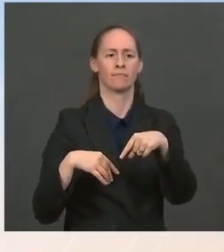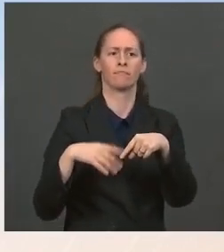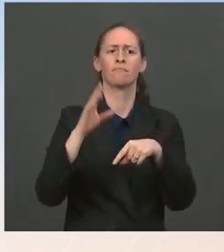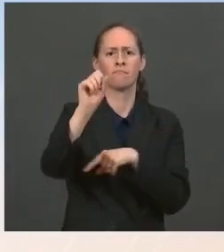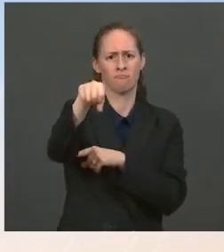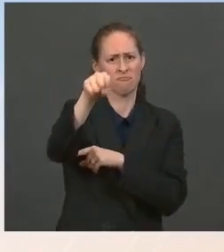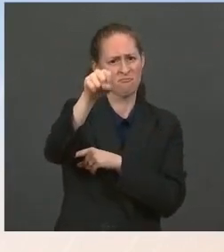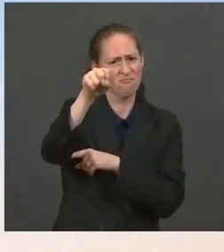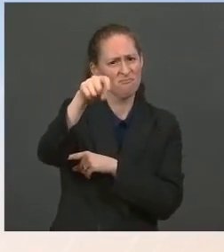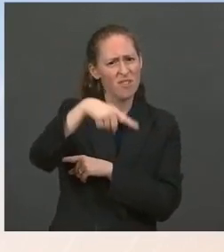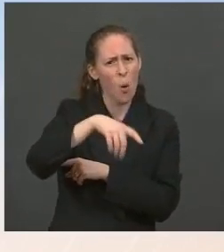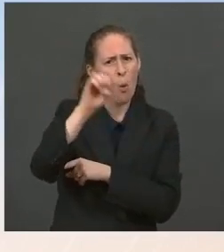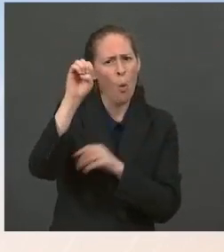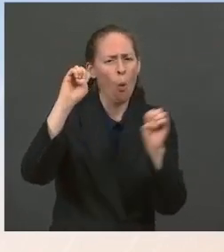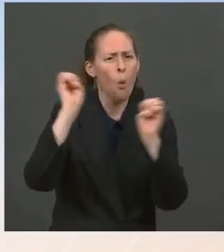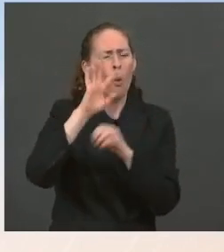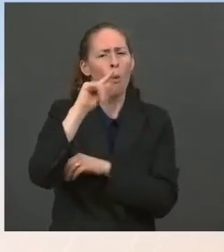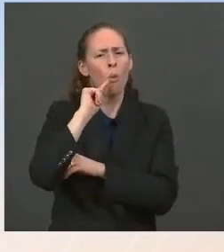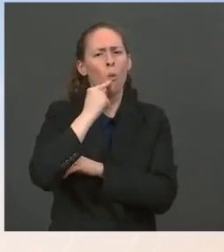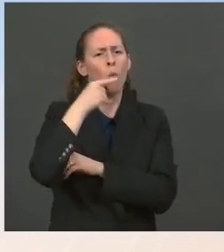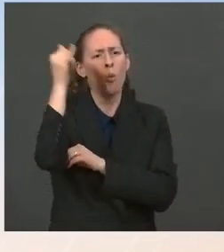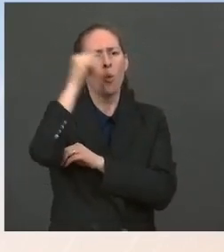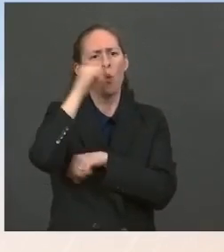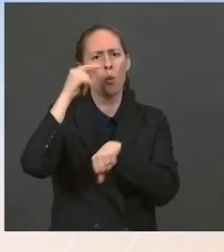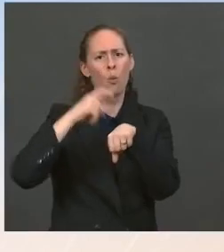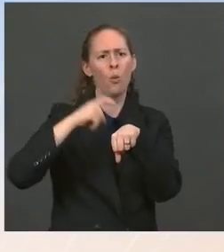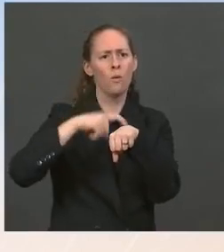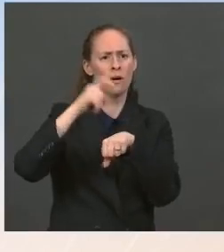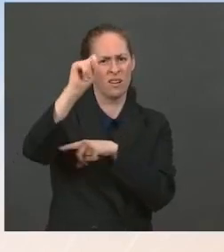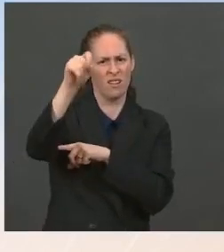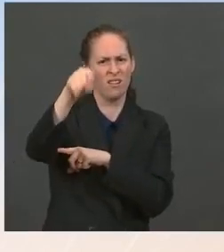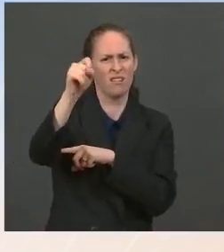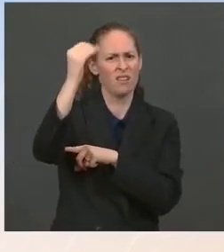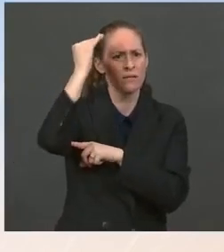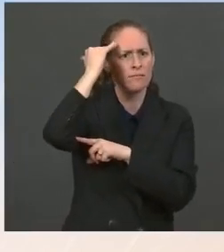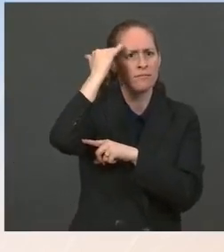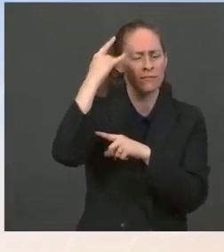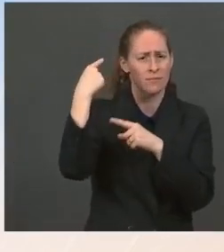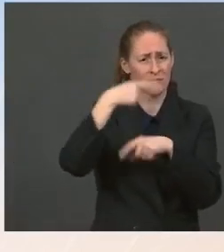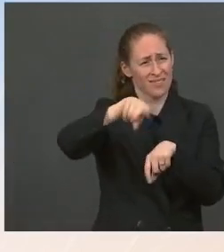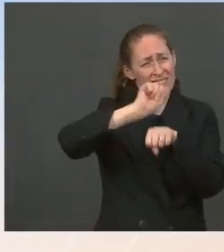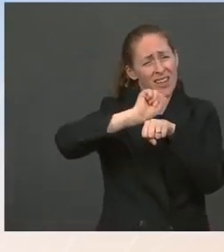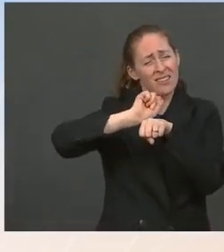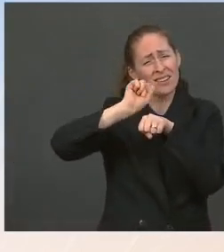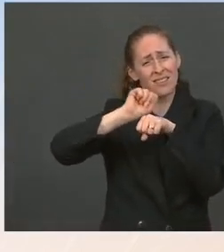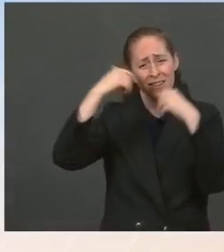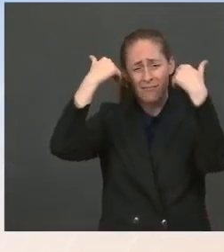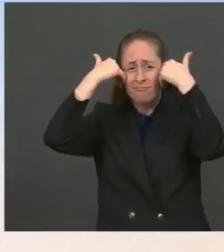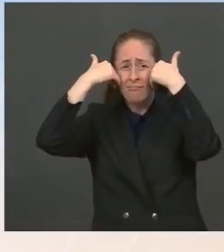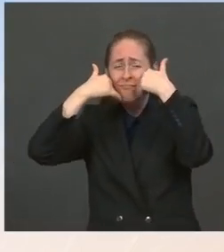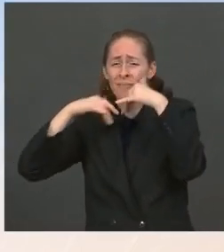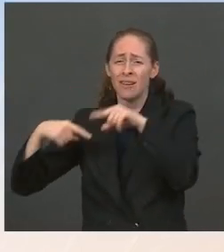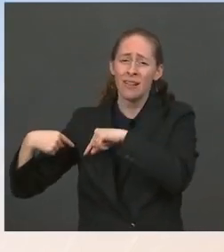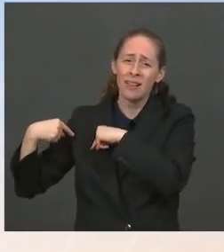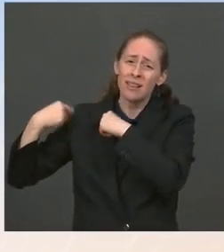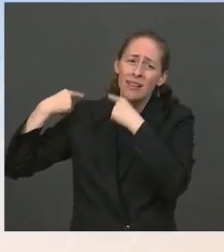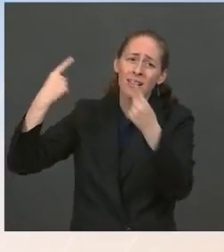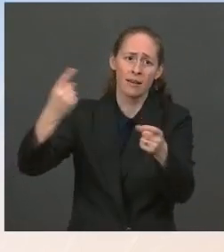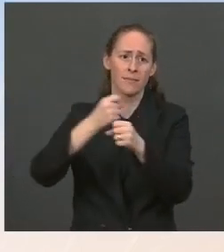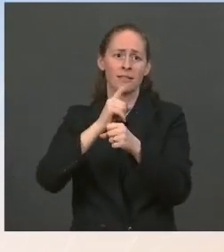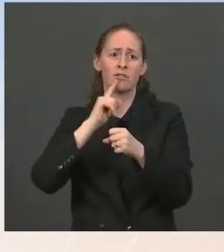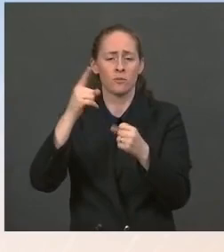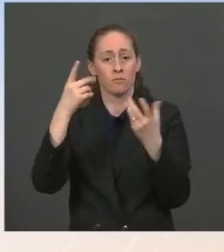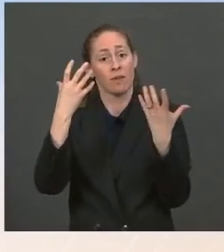want to make sure that the people who spent the last couple of months just all in, delivering on this promise are